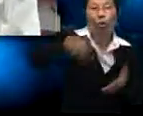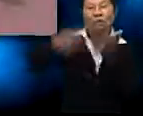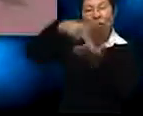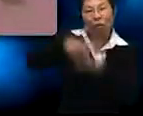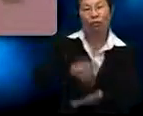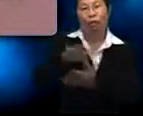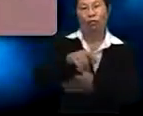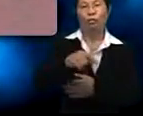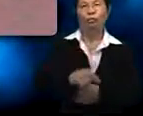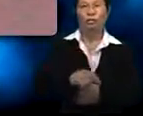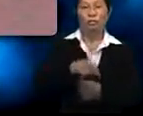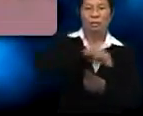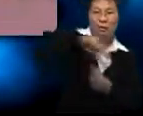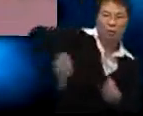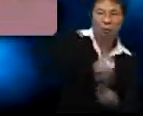spin?